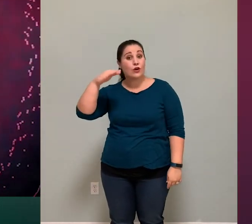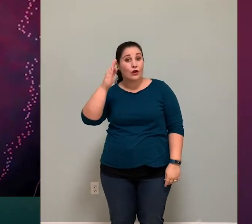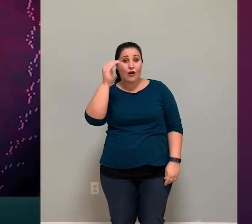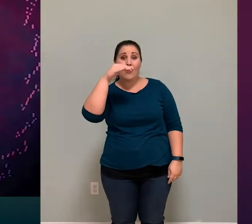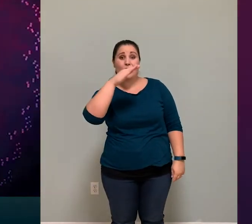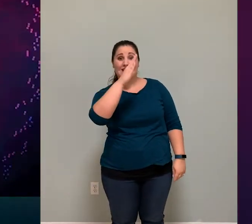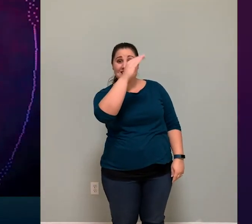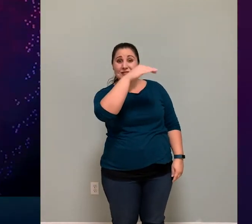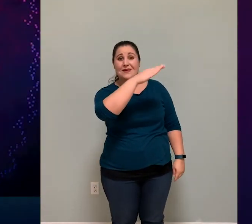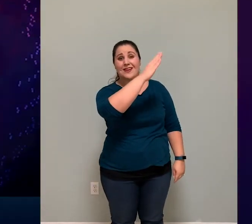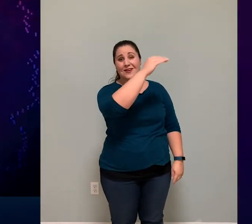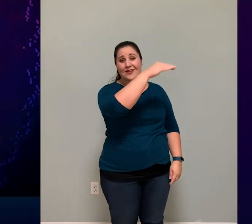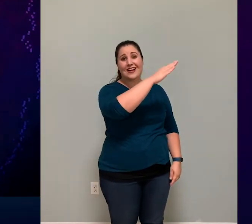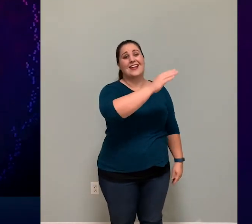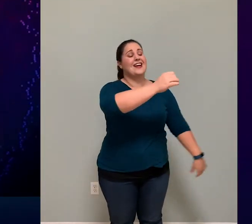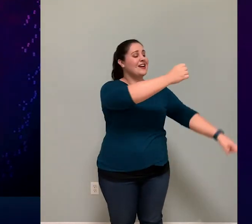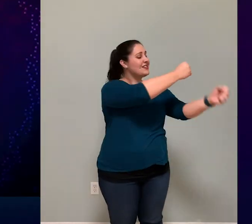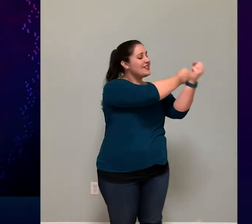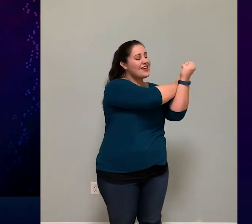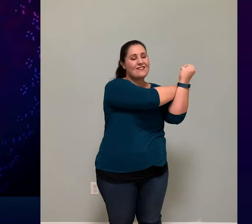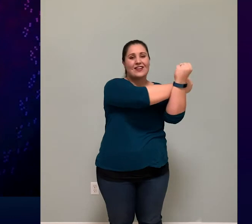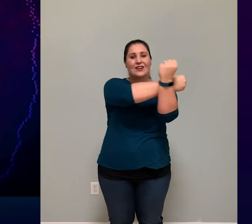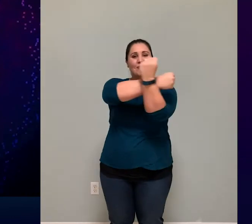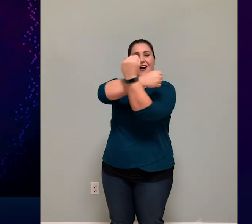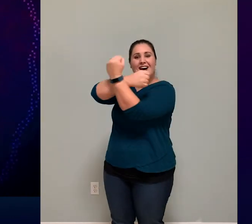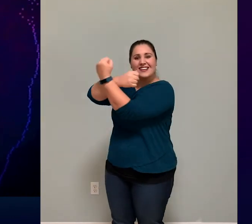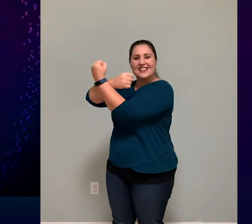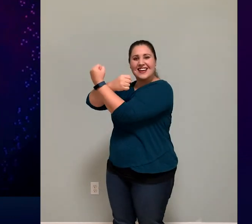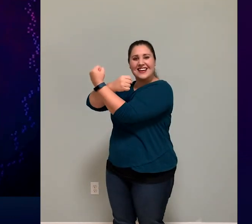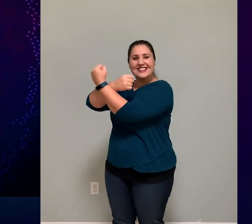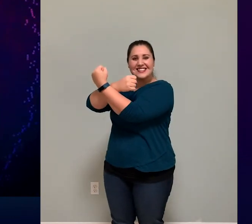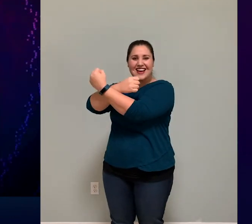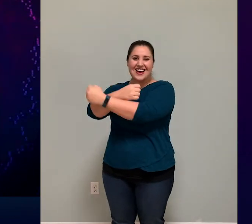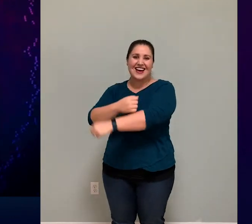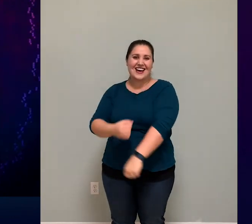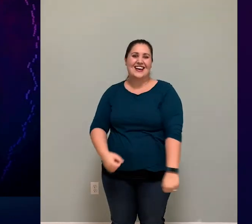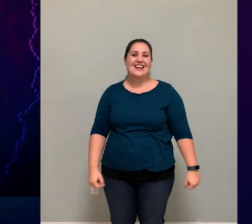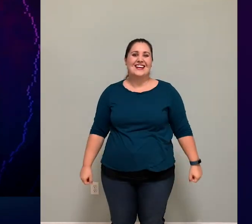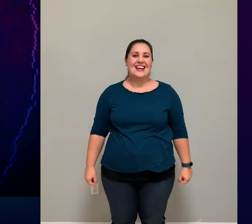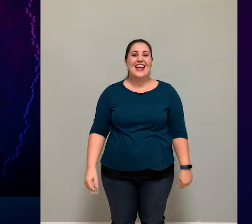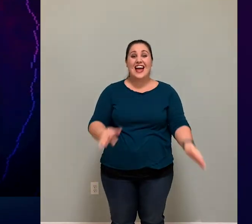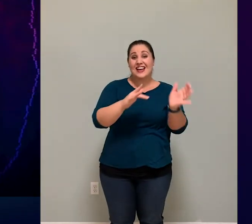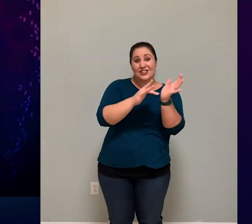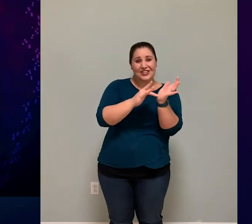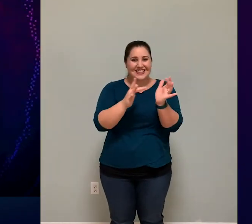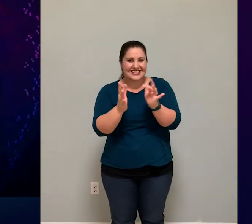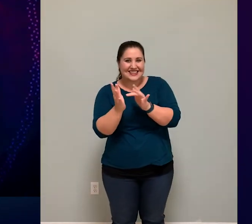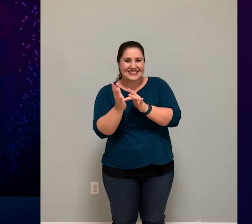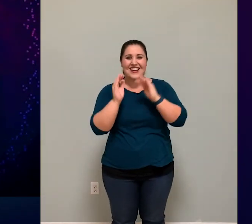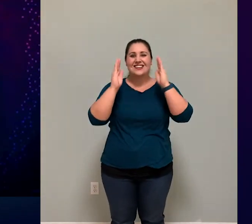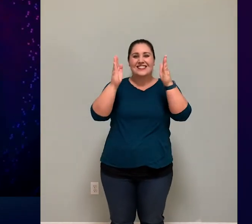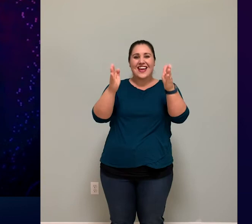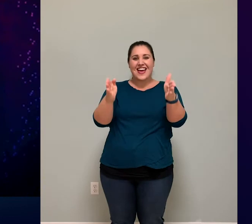Through your Holy Spirit, conceiving Christ the Son,